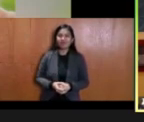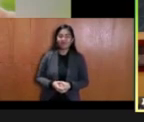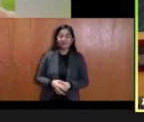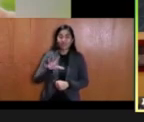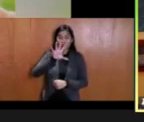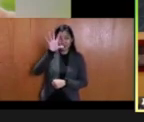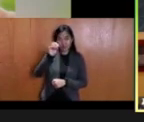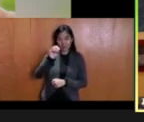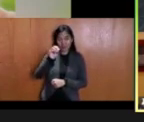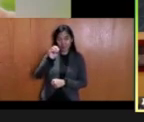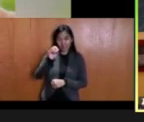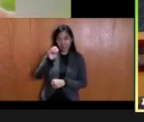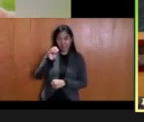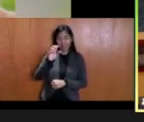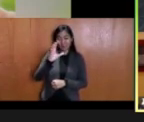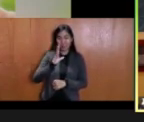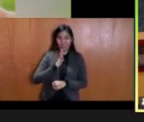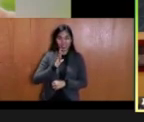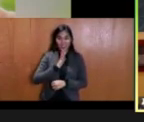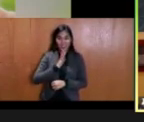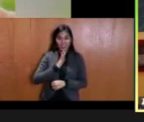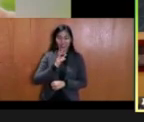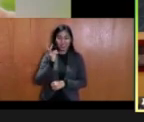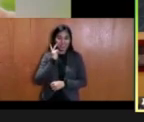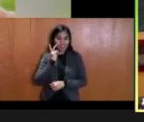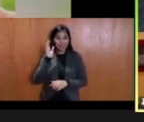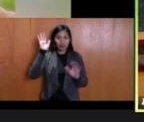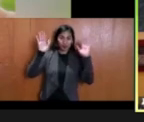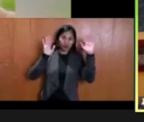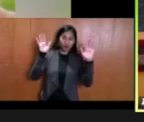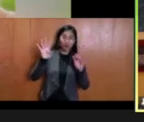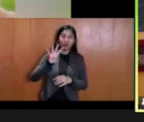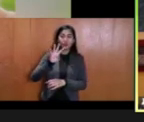50, 50 is good. Okay, we're seeing hands. 40,